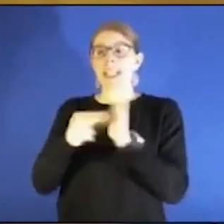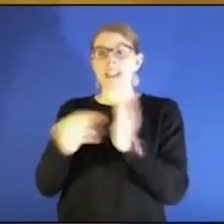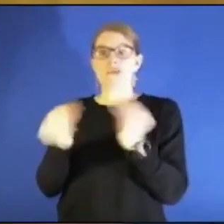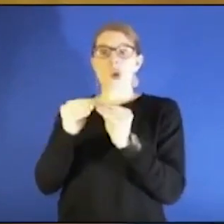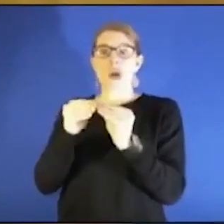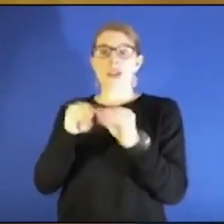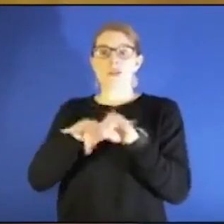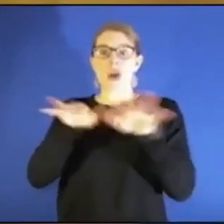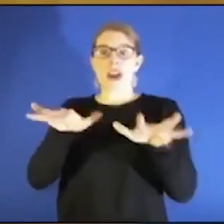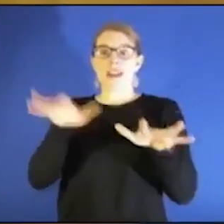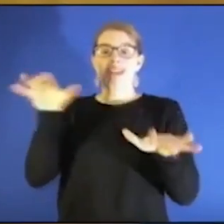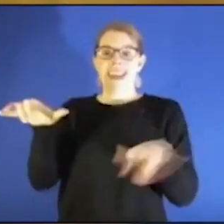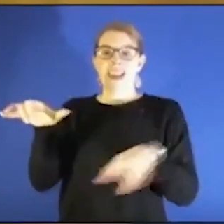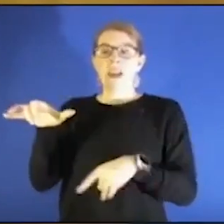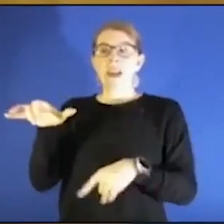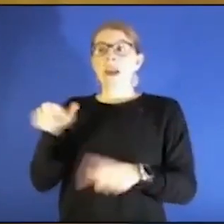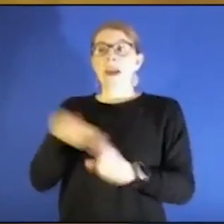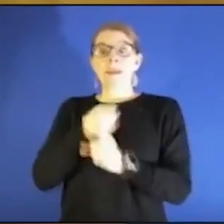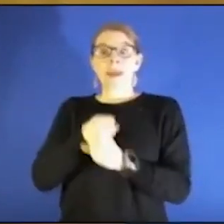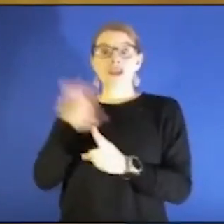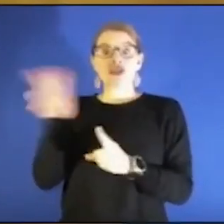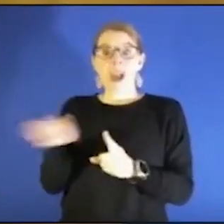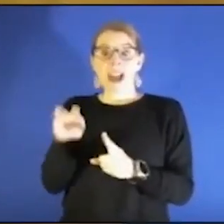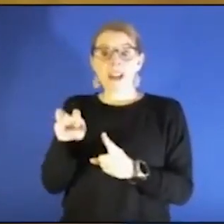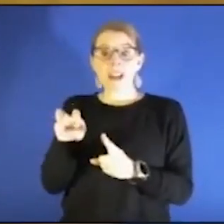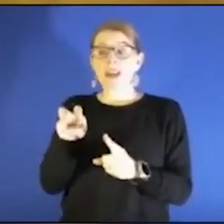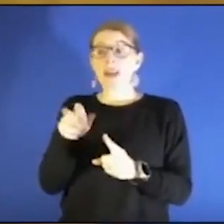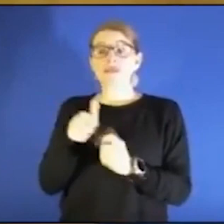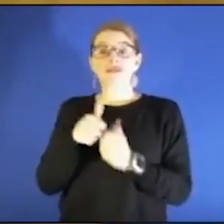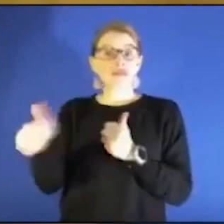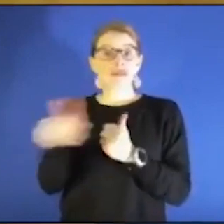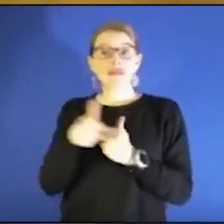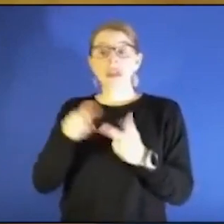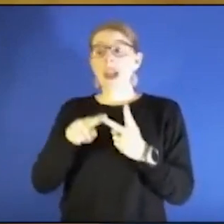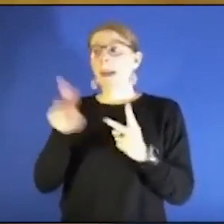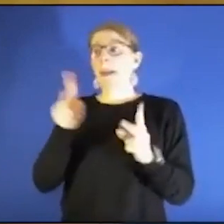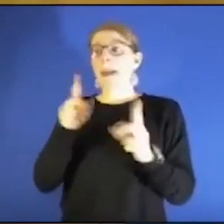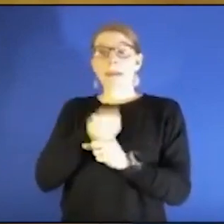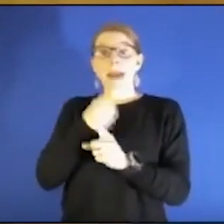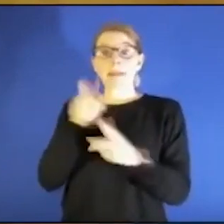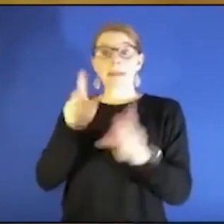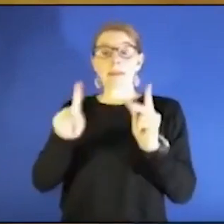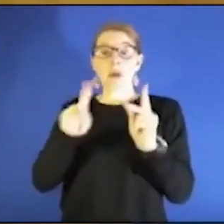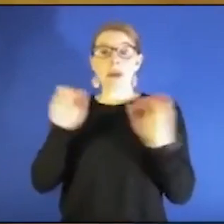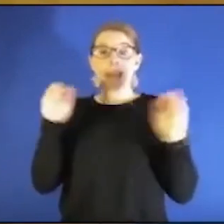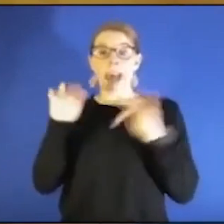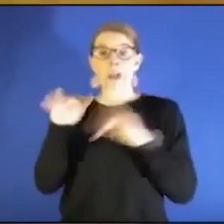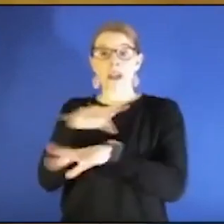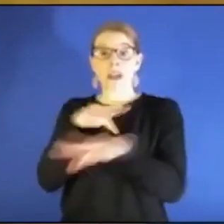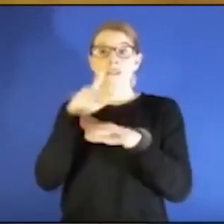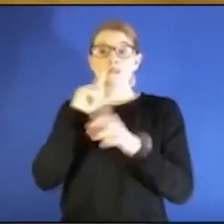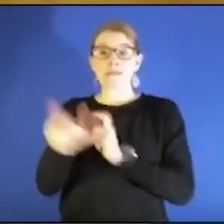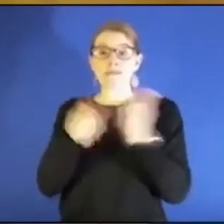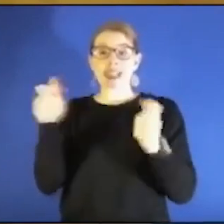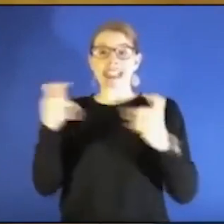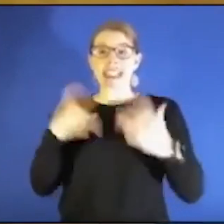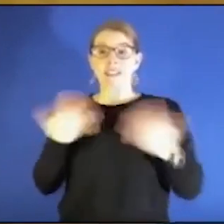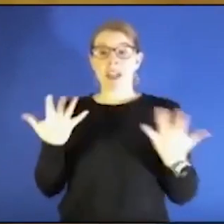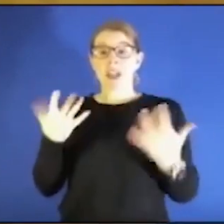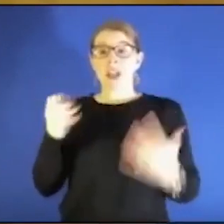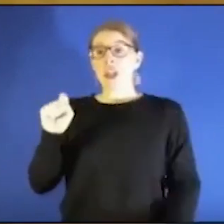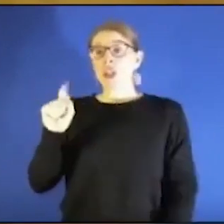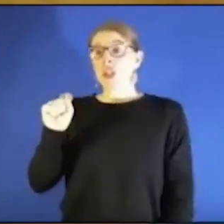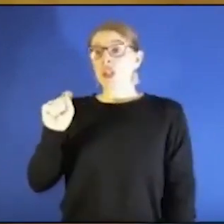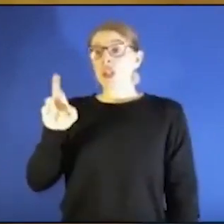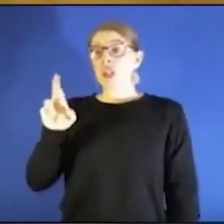we've seen the impact of travel and the impact of people gathering, especially for large events. When we had Sturgis,